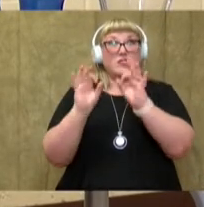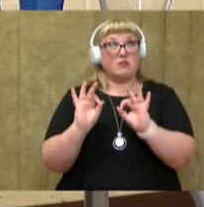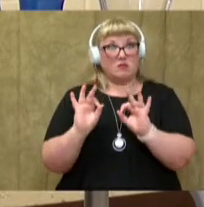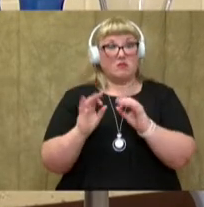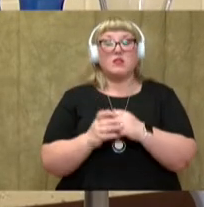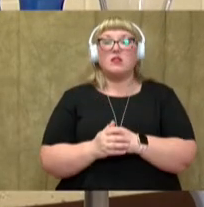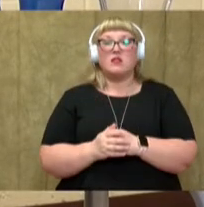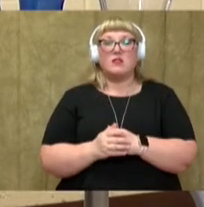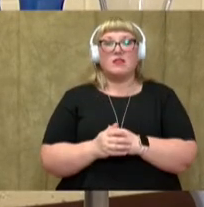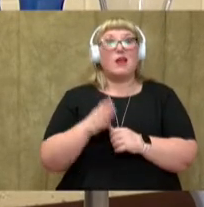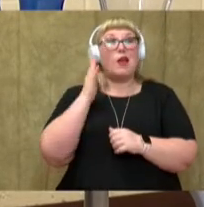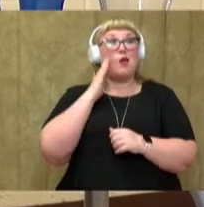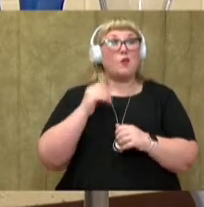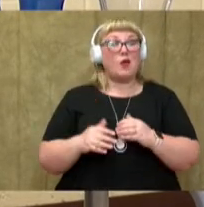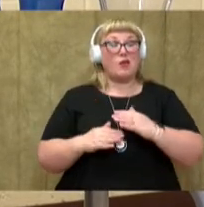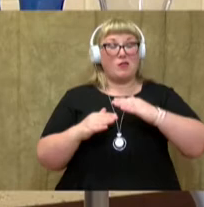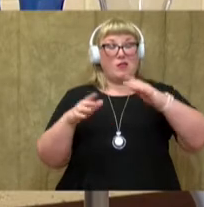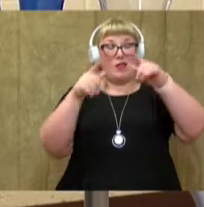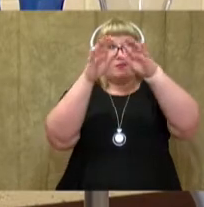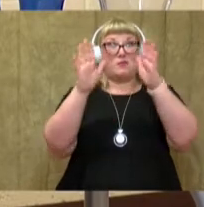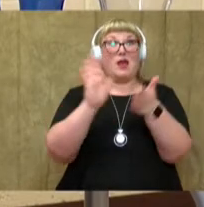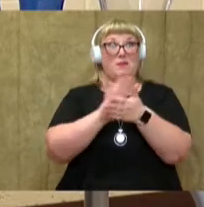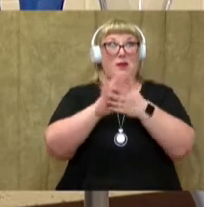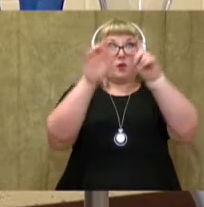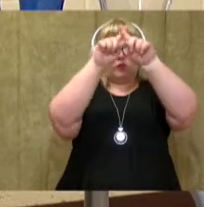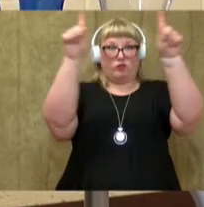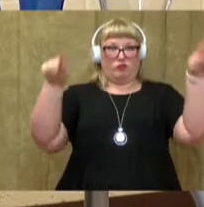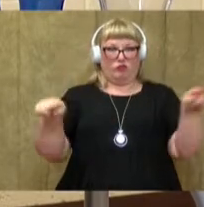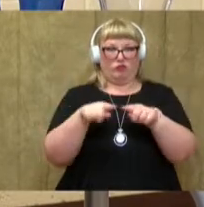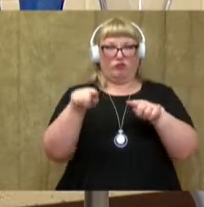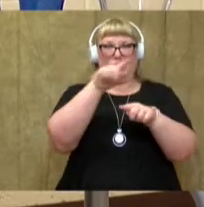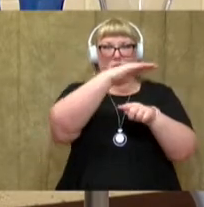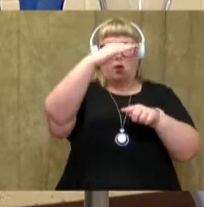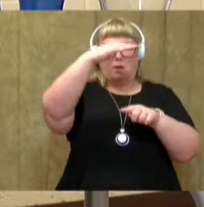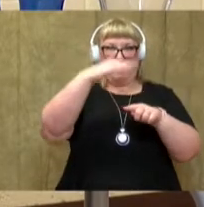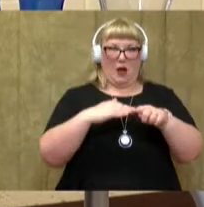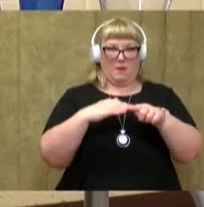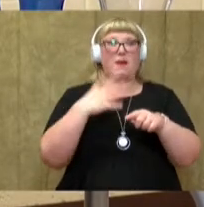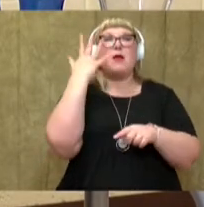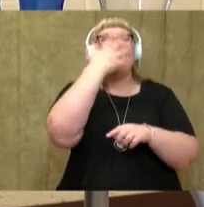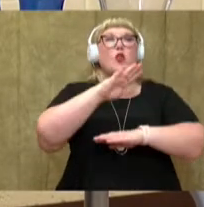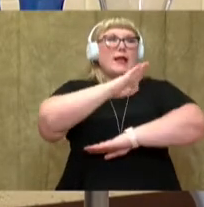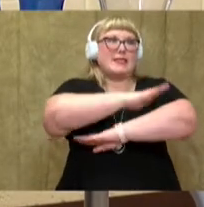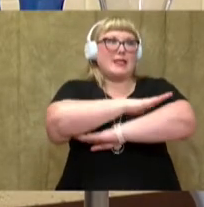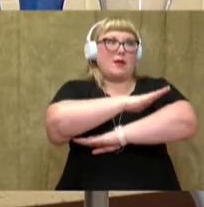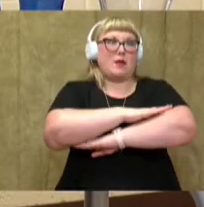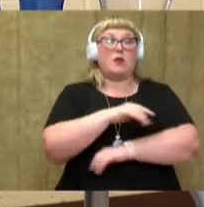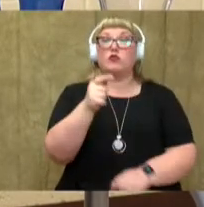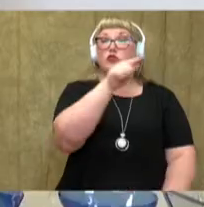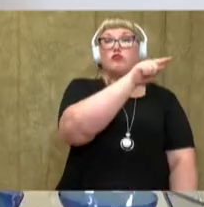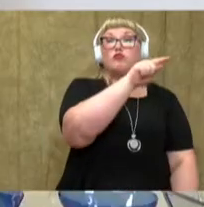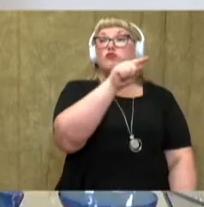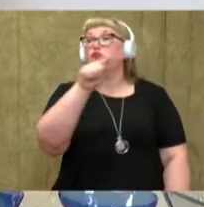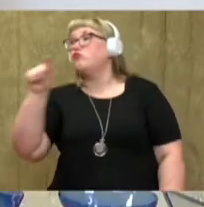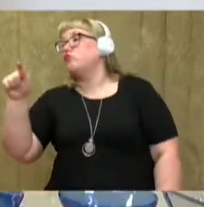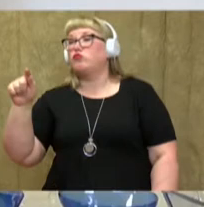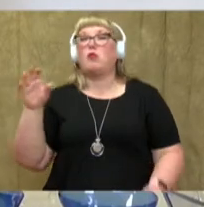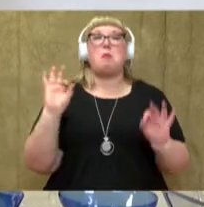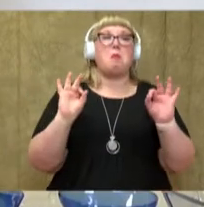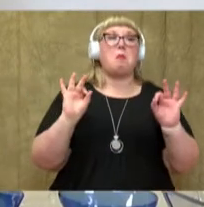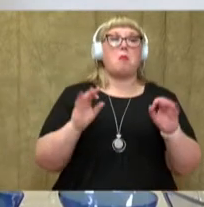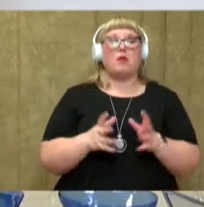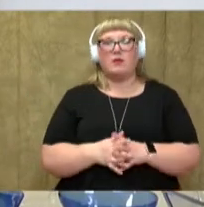I'm going to make the bottom half of my paper look like a table. And all I have to do is draw this line from one side to the